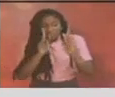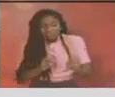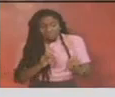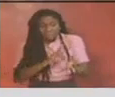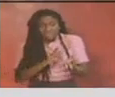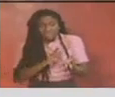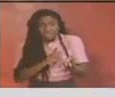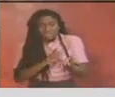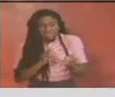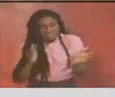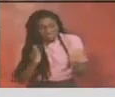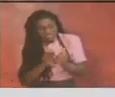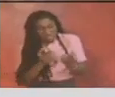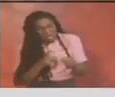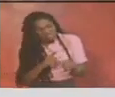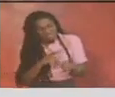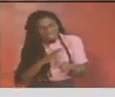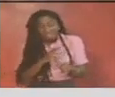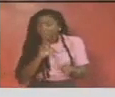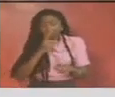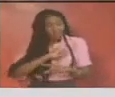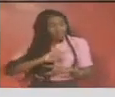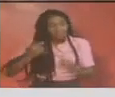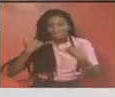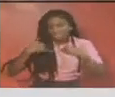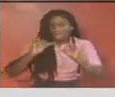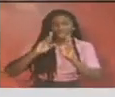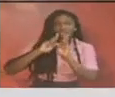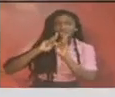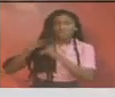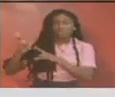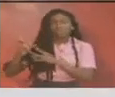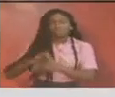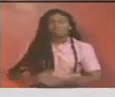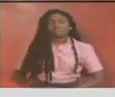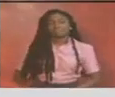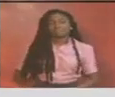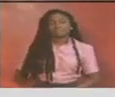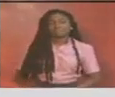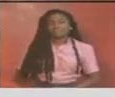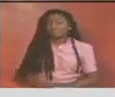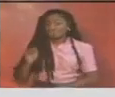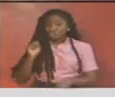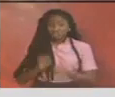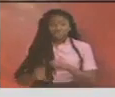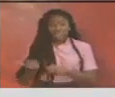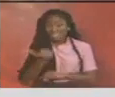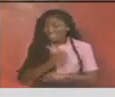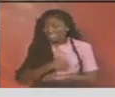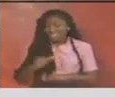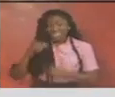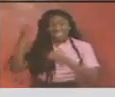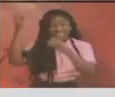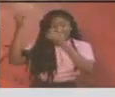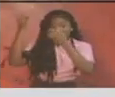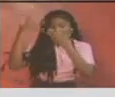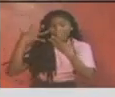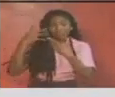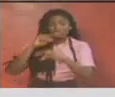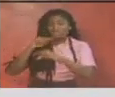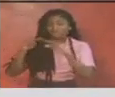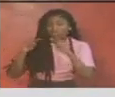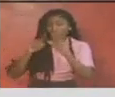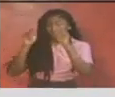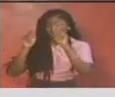That action is based, again, on that benefit-risk balance. So any information that comes either from the manufacturer or